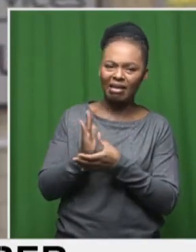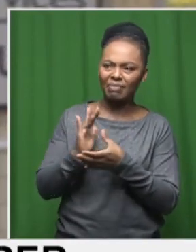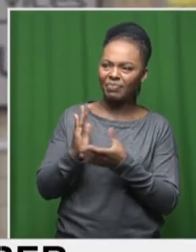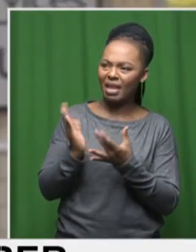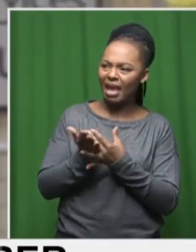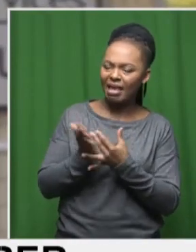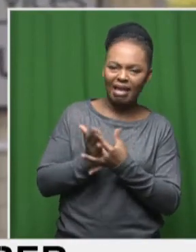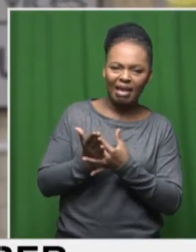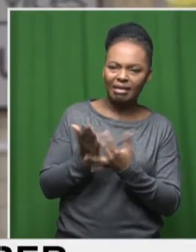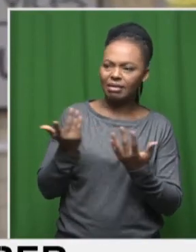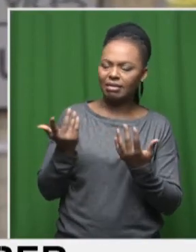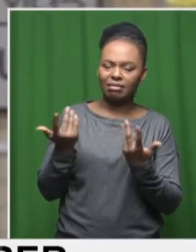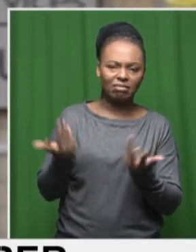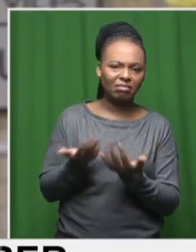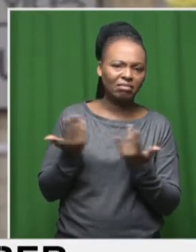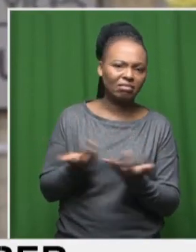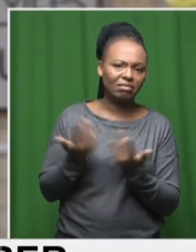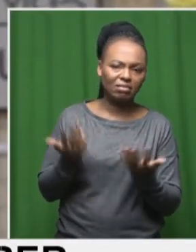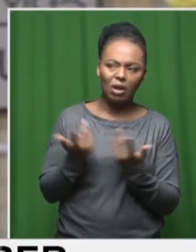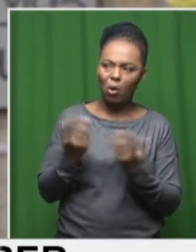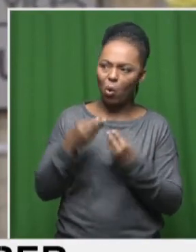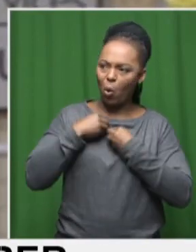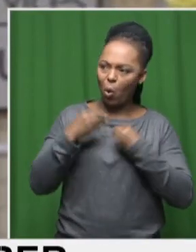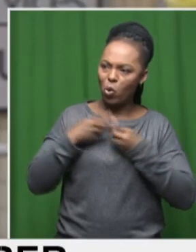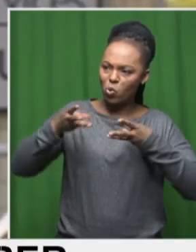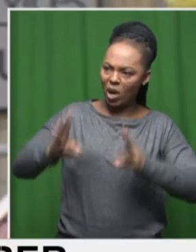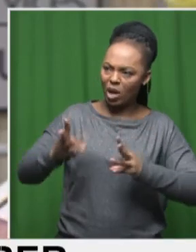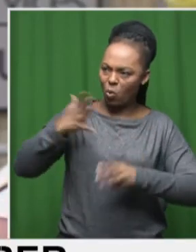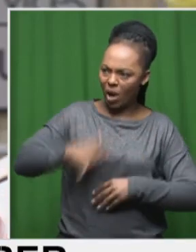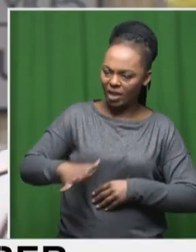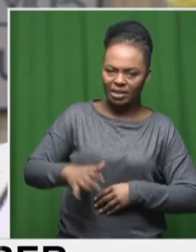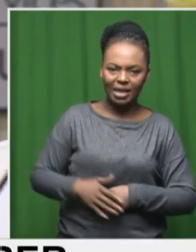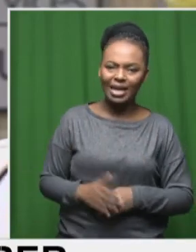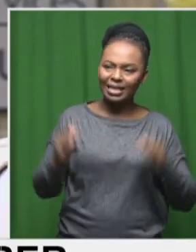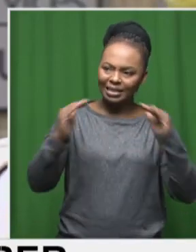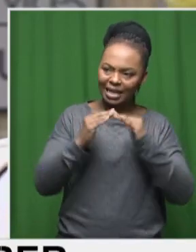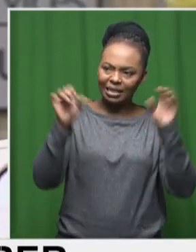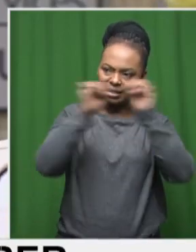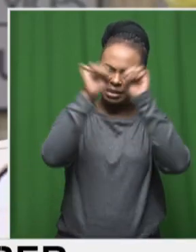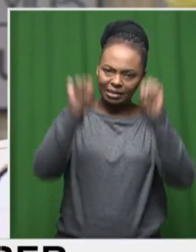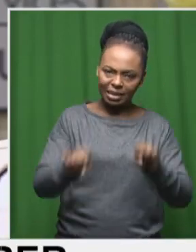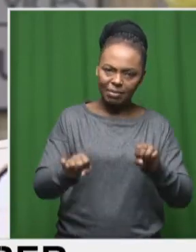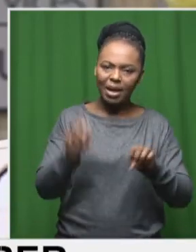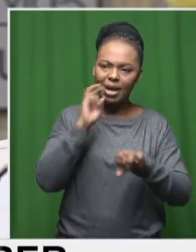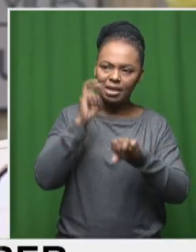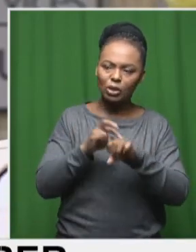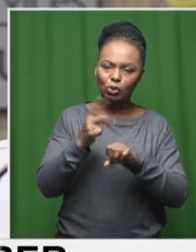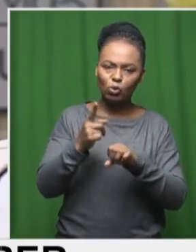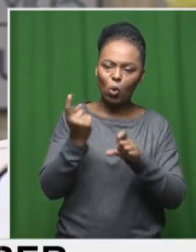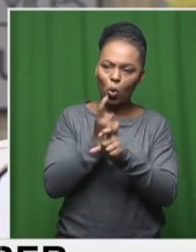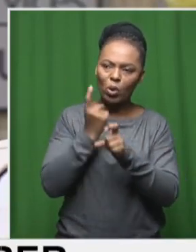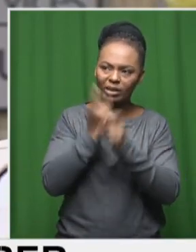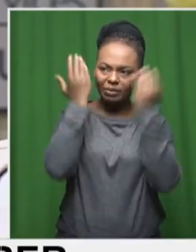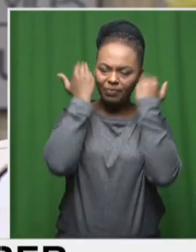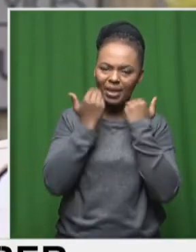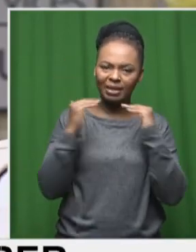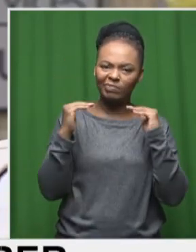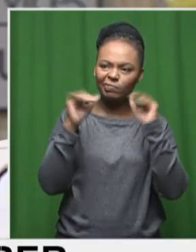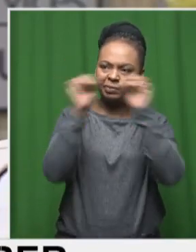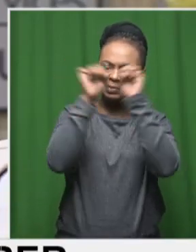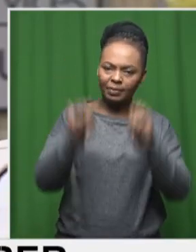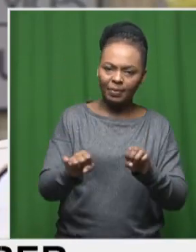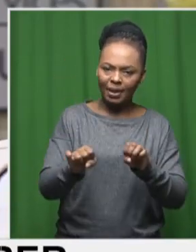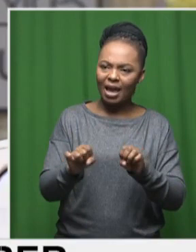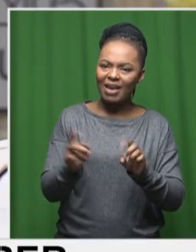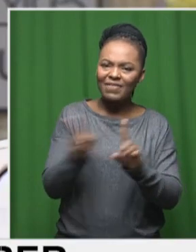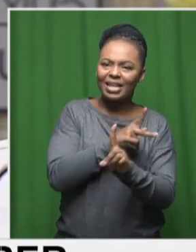You can't have it all your own way. And I think that's where the justice system also needs to stand up and think about what are the victims'